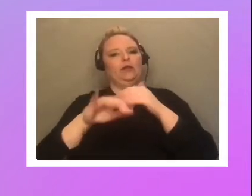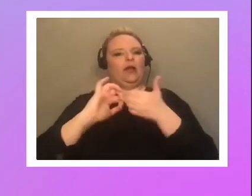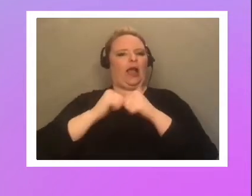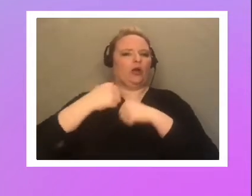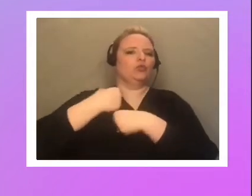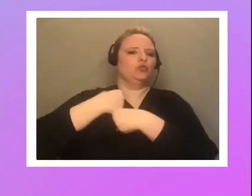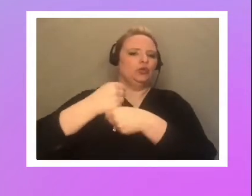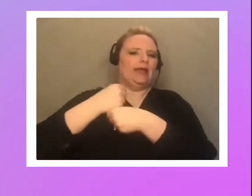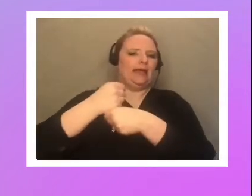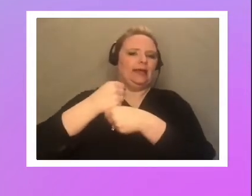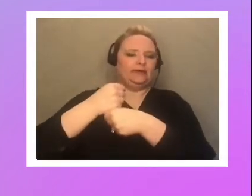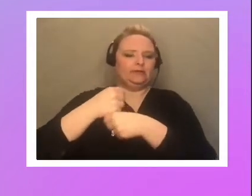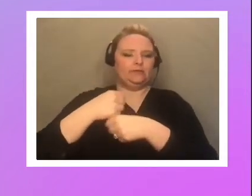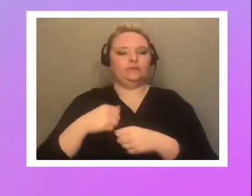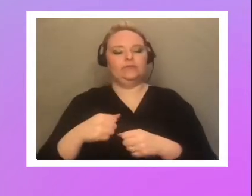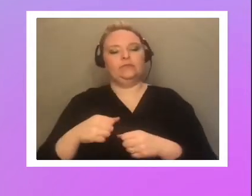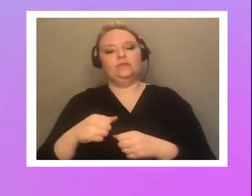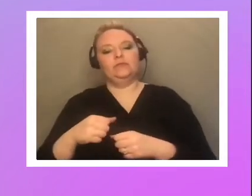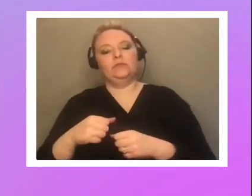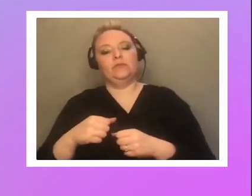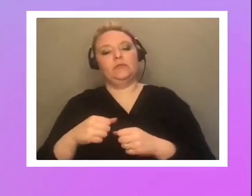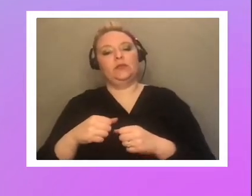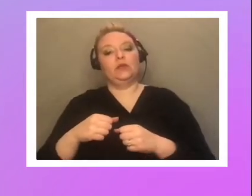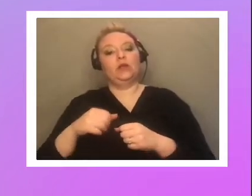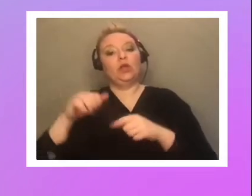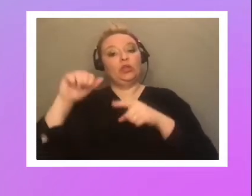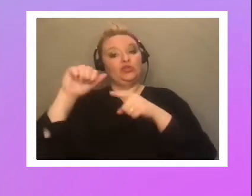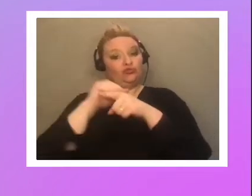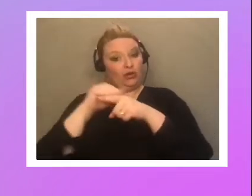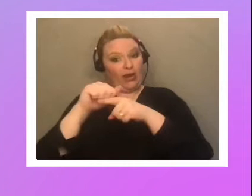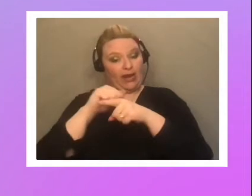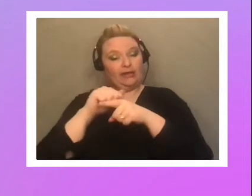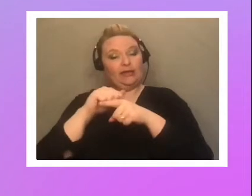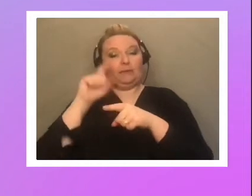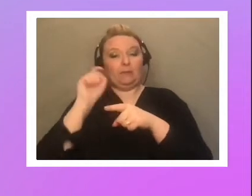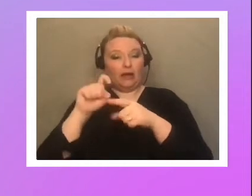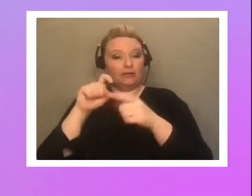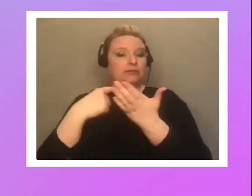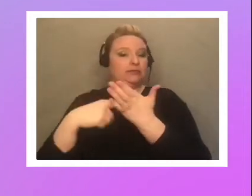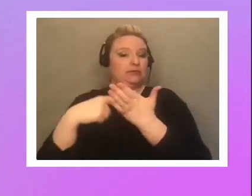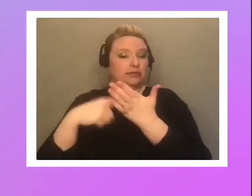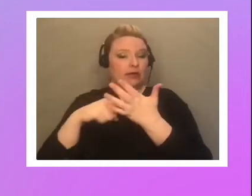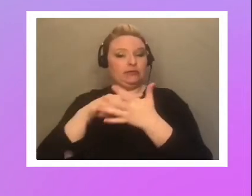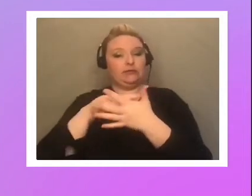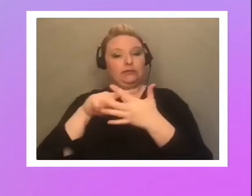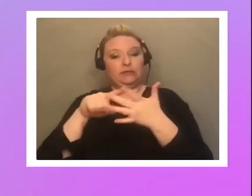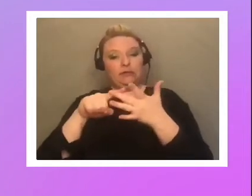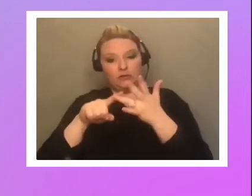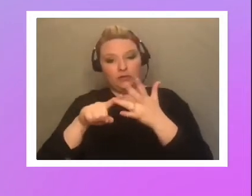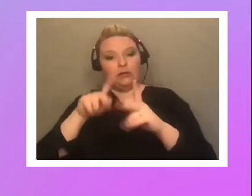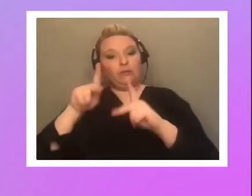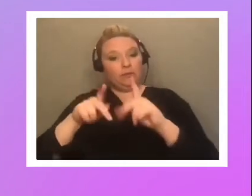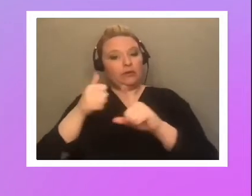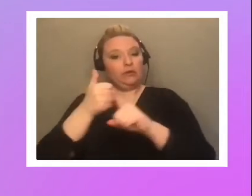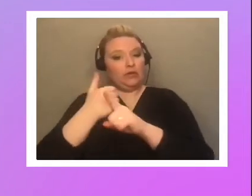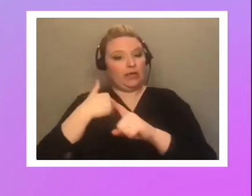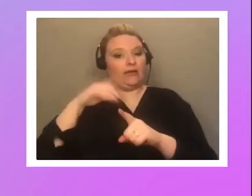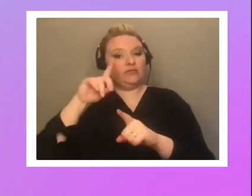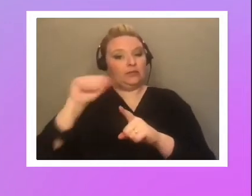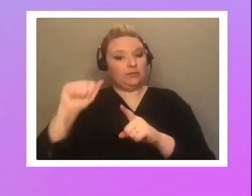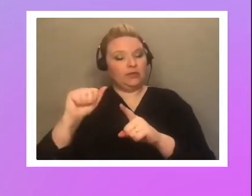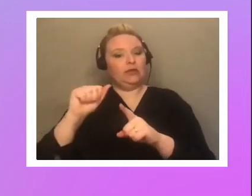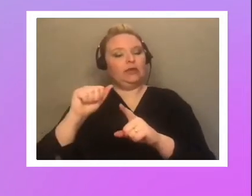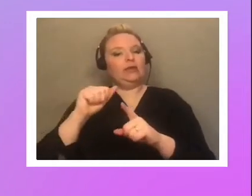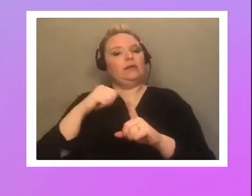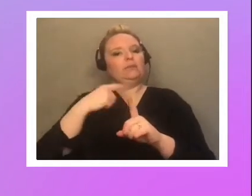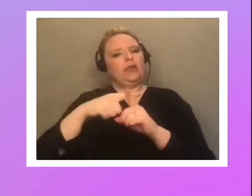So make sure the training actually covers people with disability and their